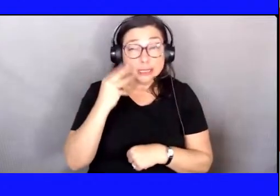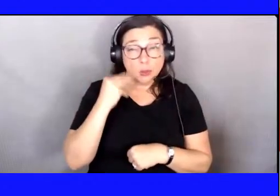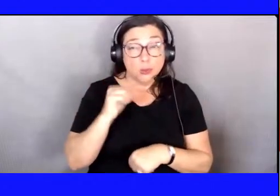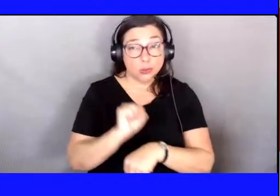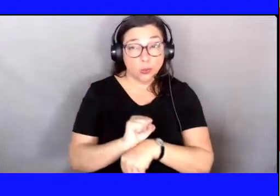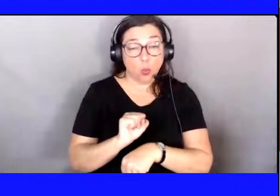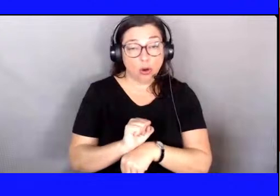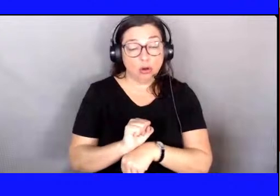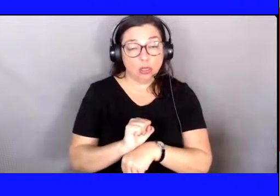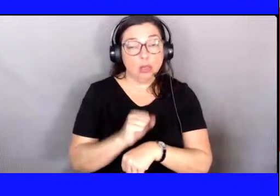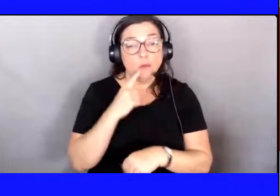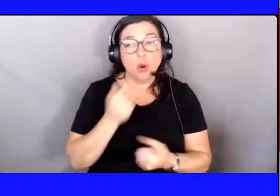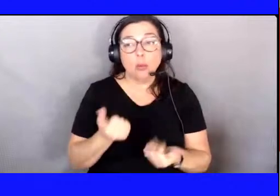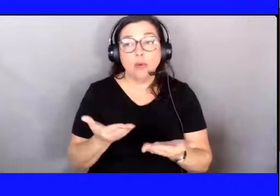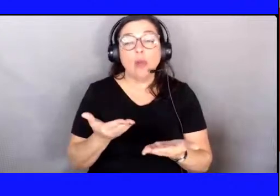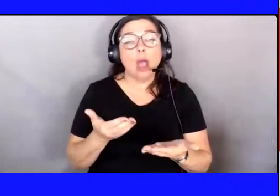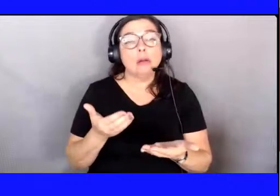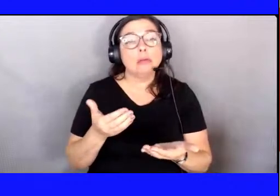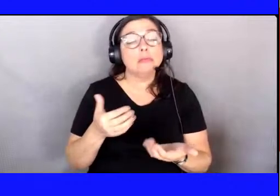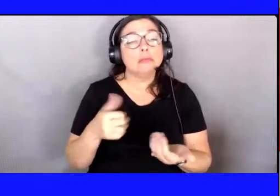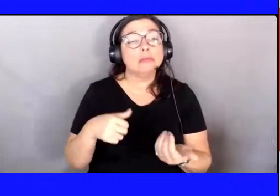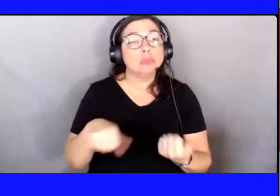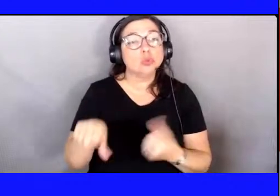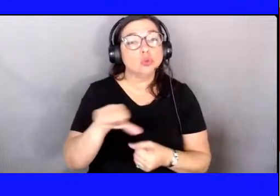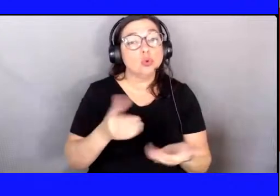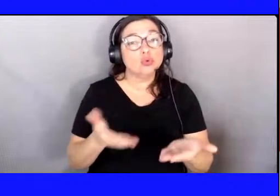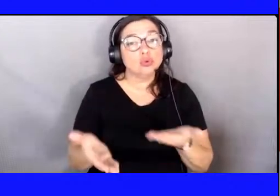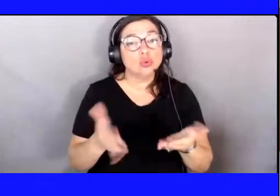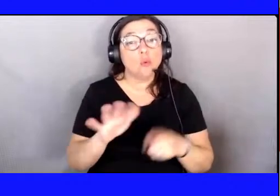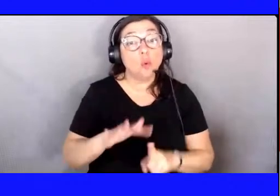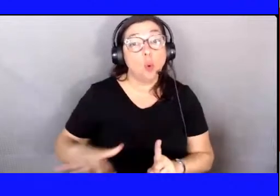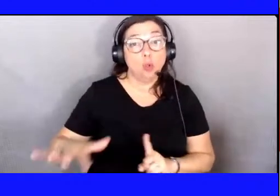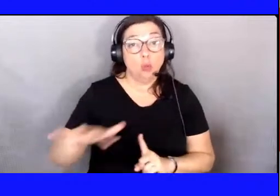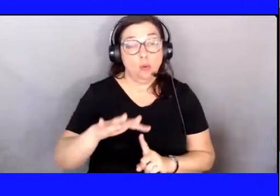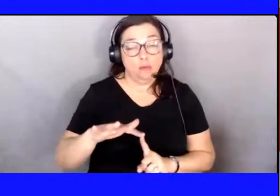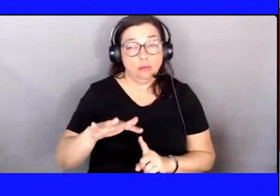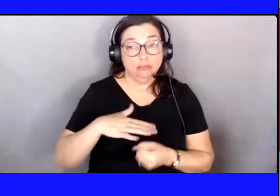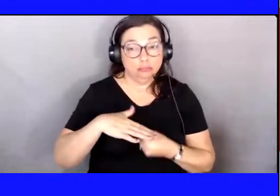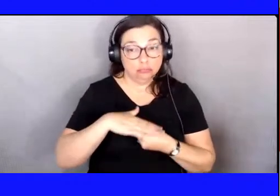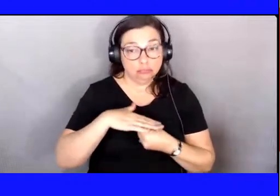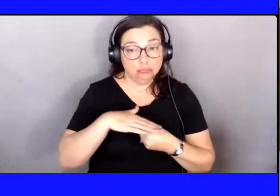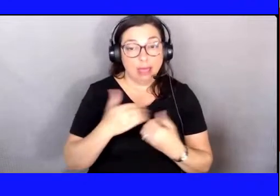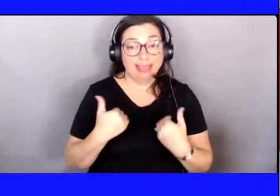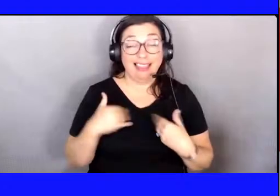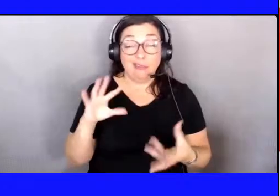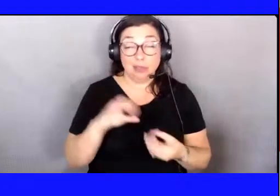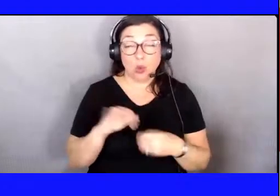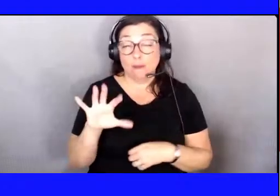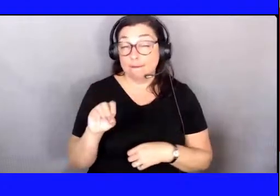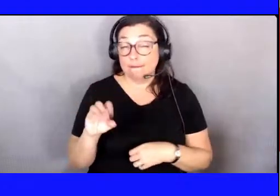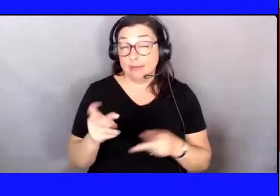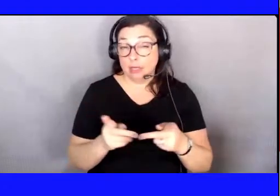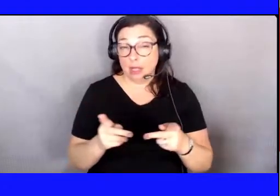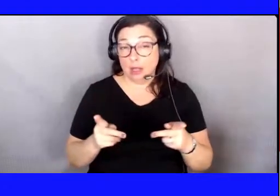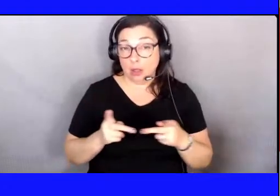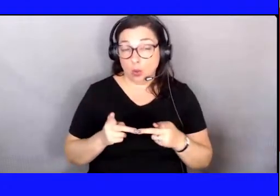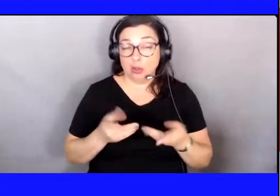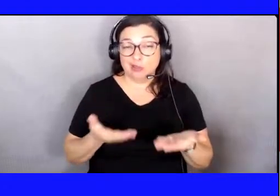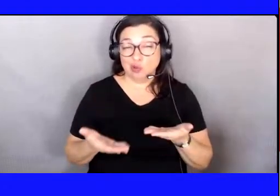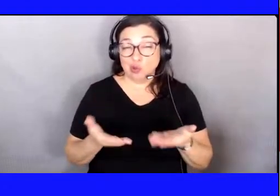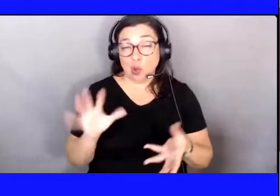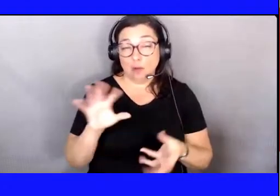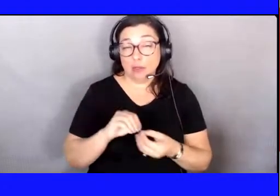working, providing social services across the Bronx. They're in 50 locations at this point and serve about